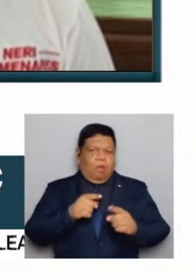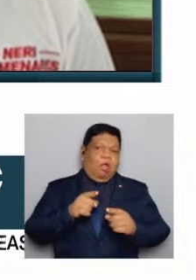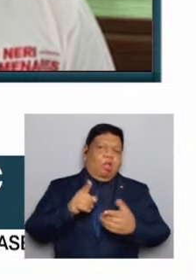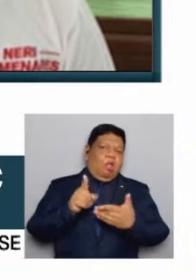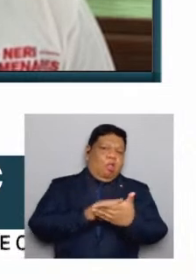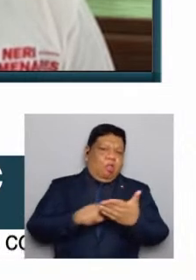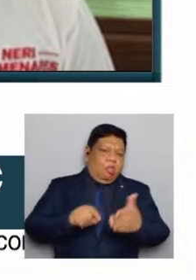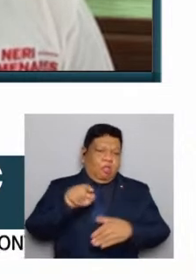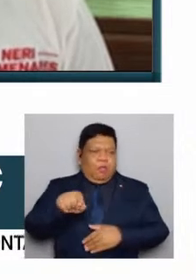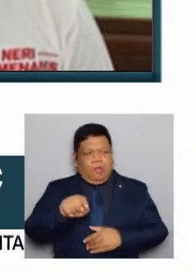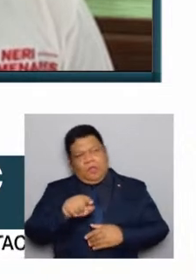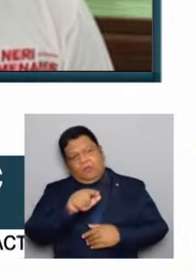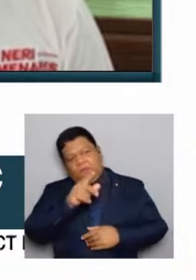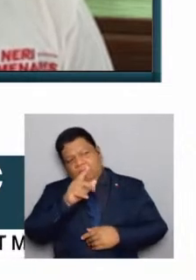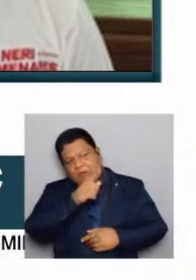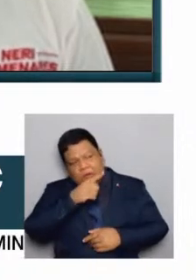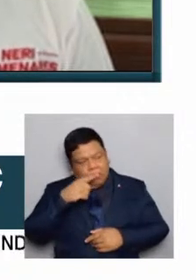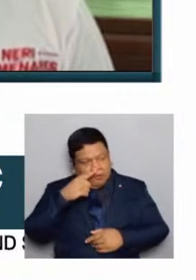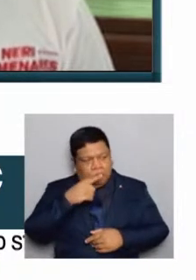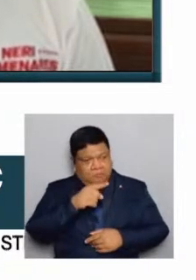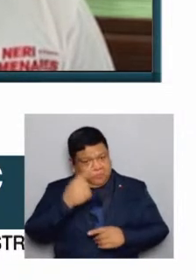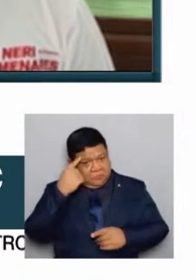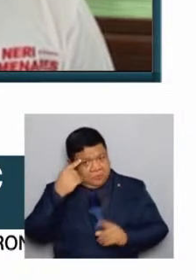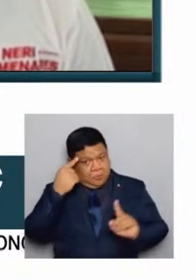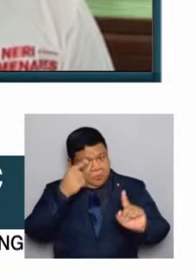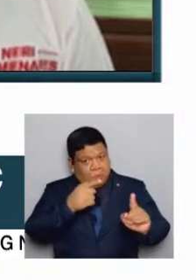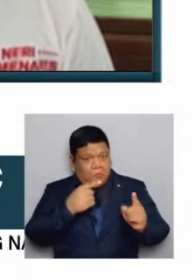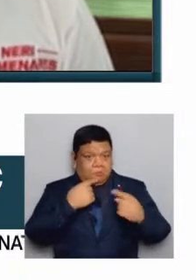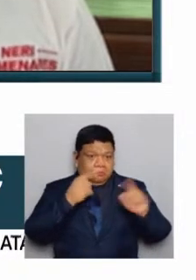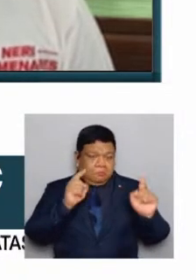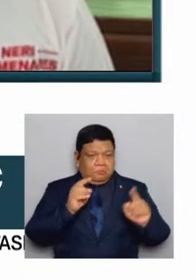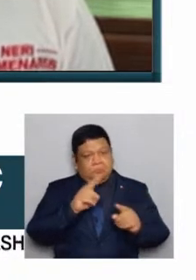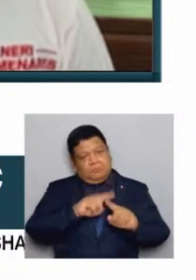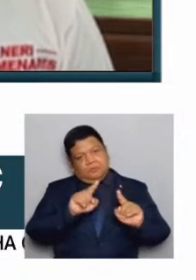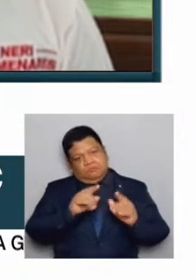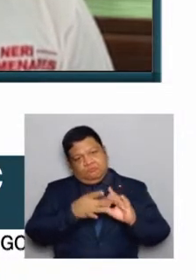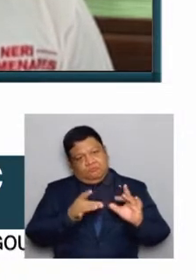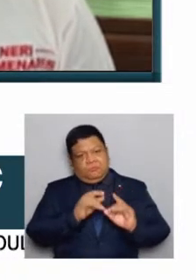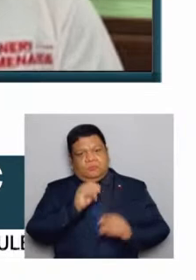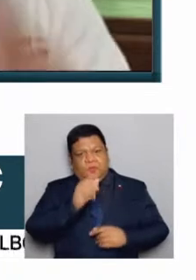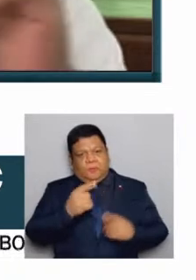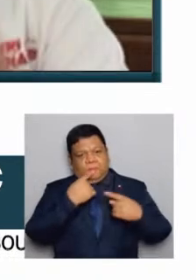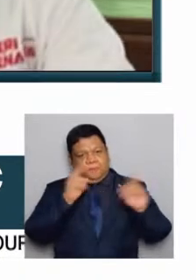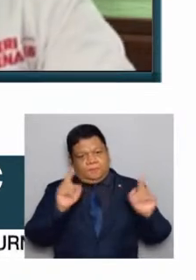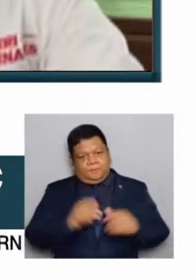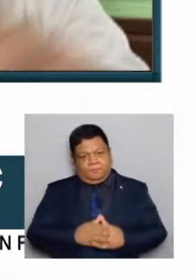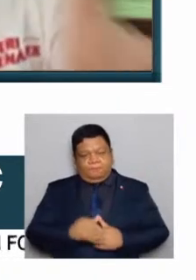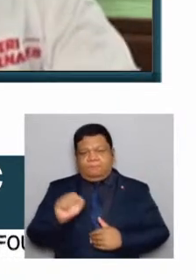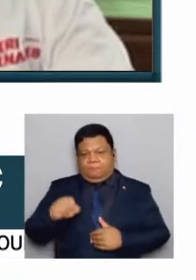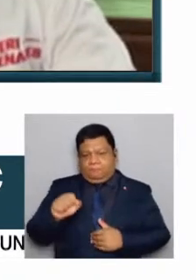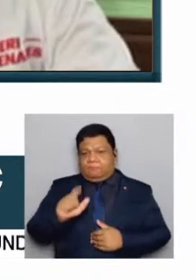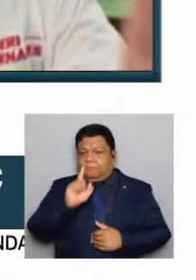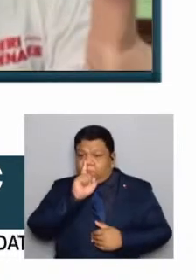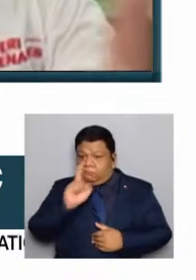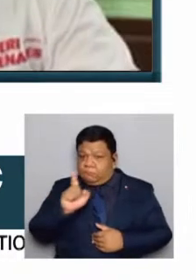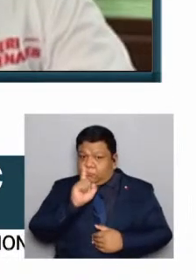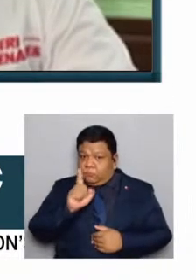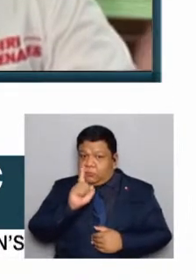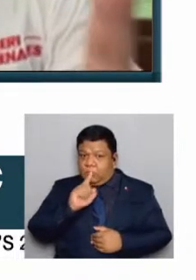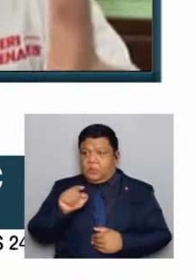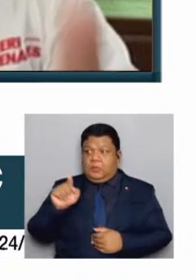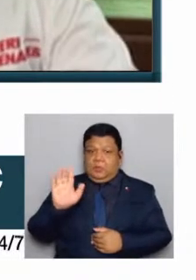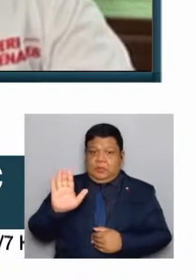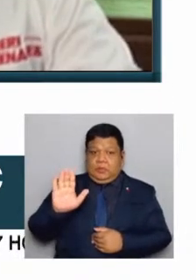you if you think that the goal will succeed, but you just said it, that it won't. Succeed. In fact, Marcos's